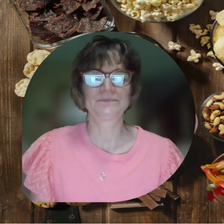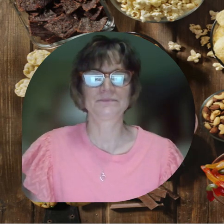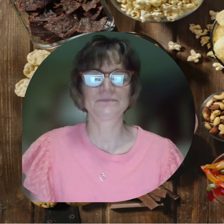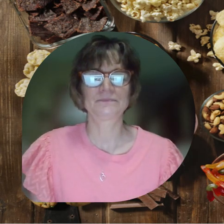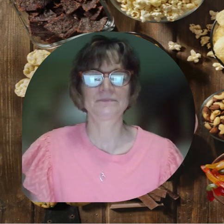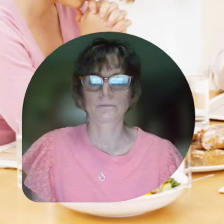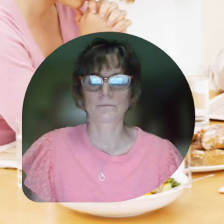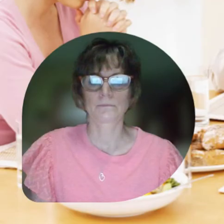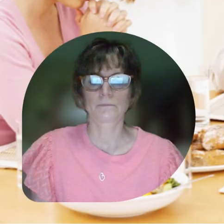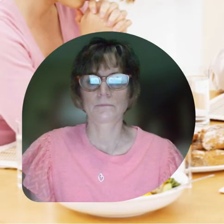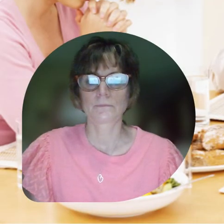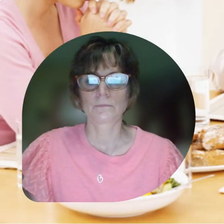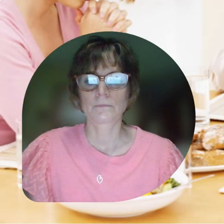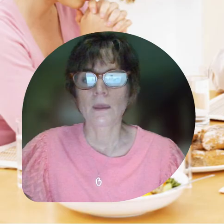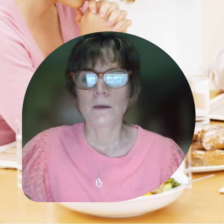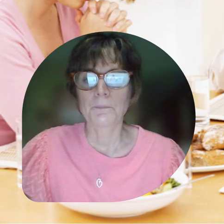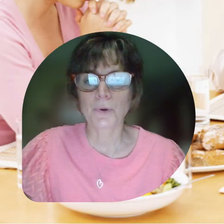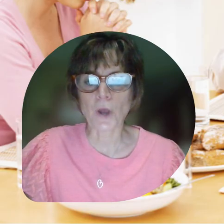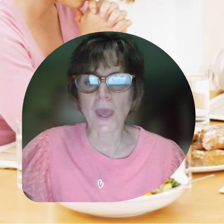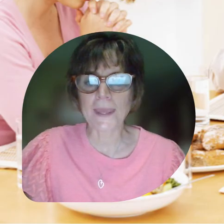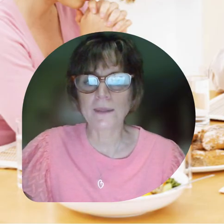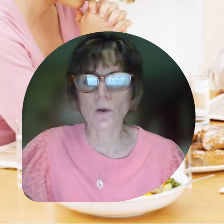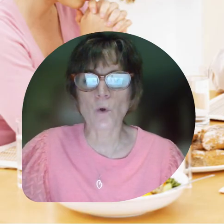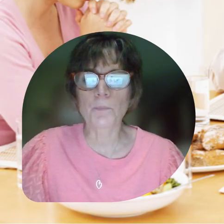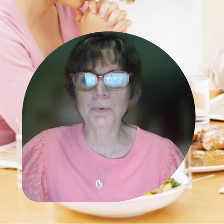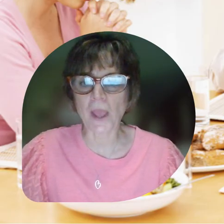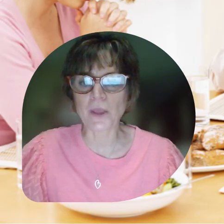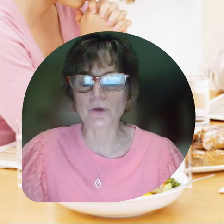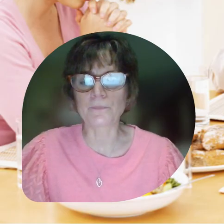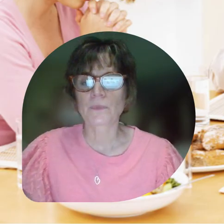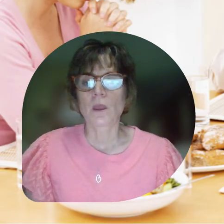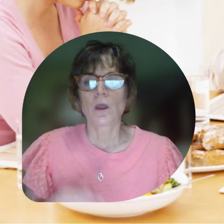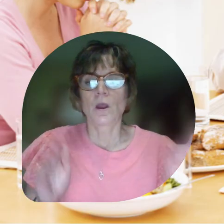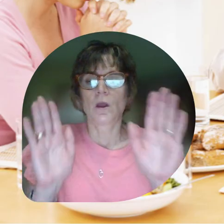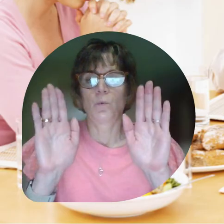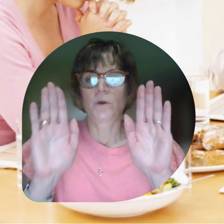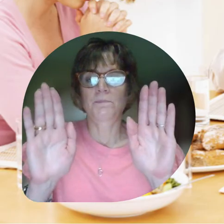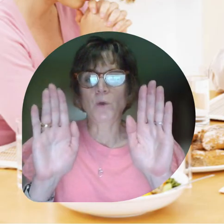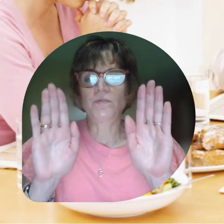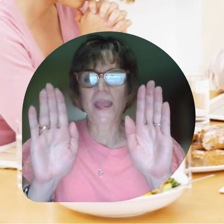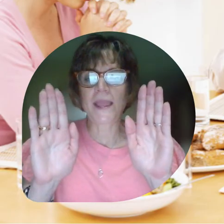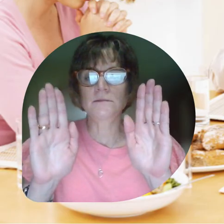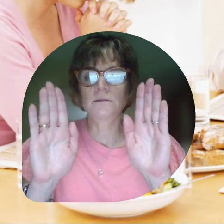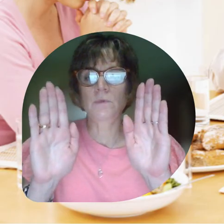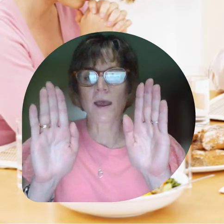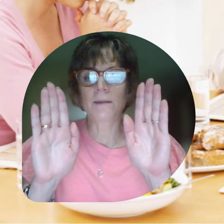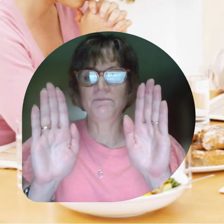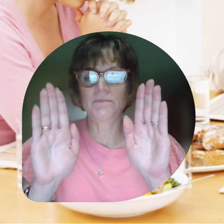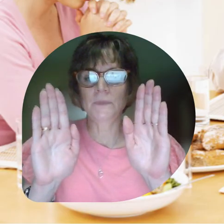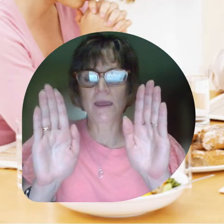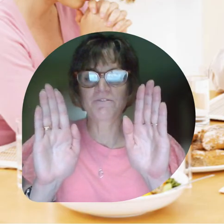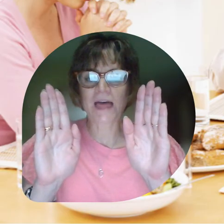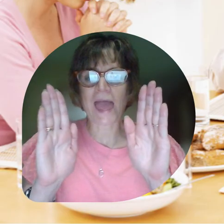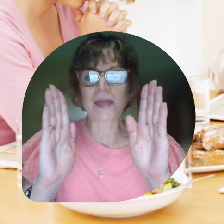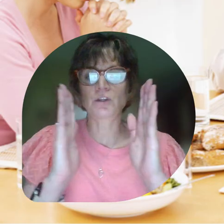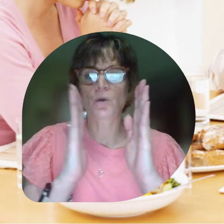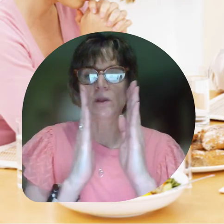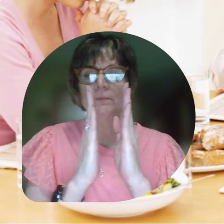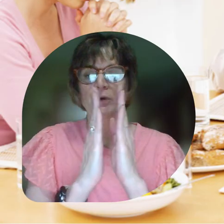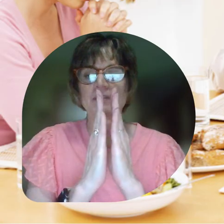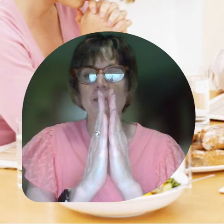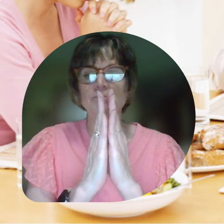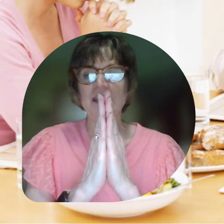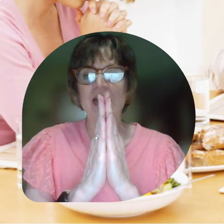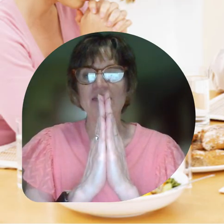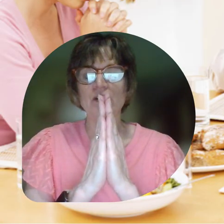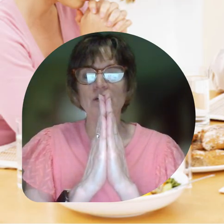Pray or prayer. with both hands flat, you're going to